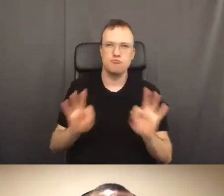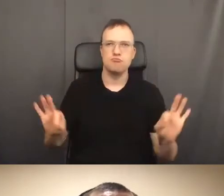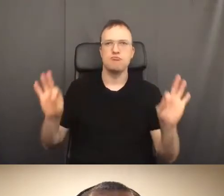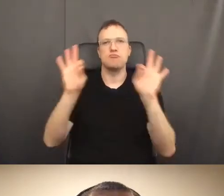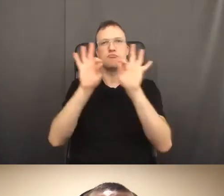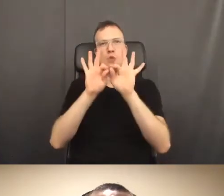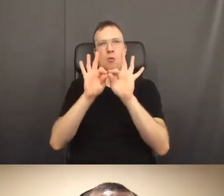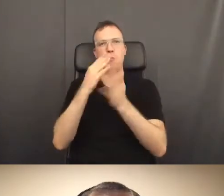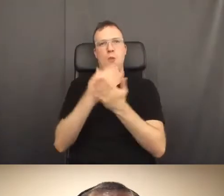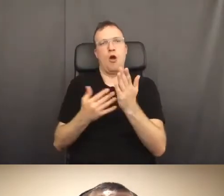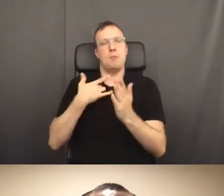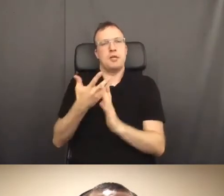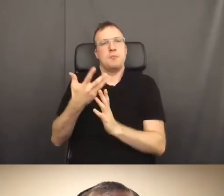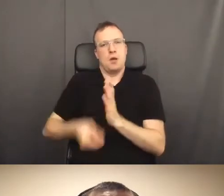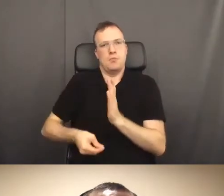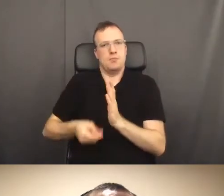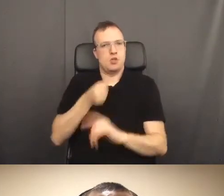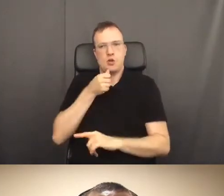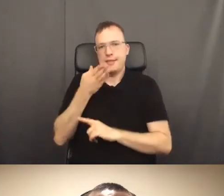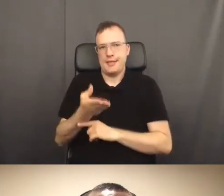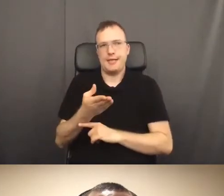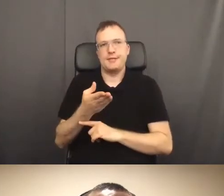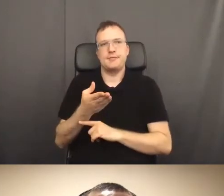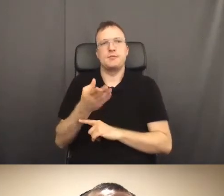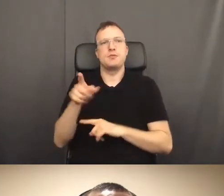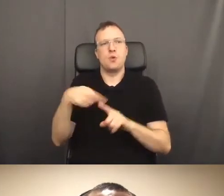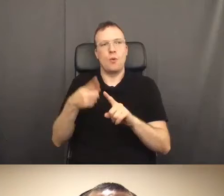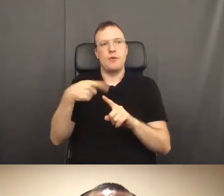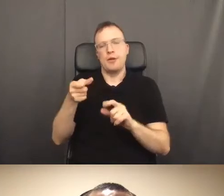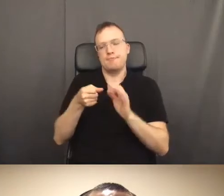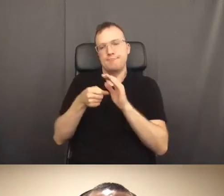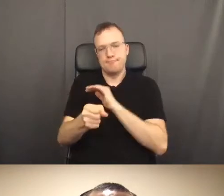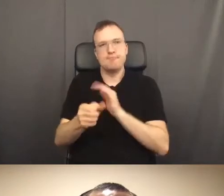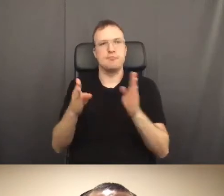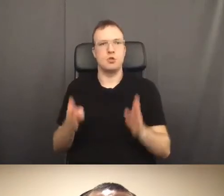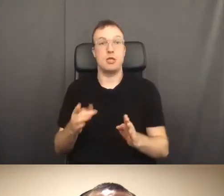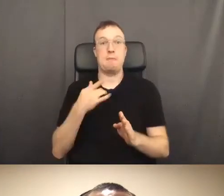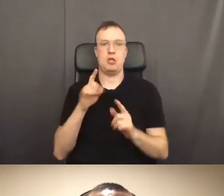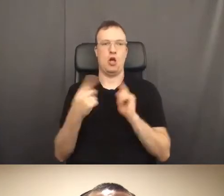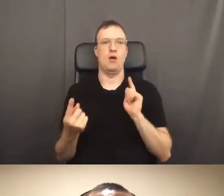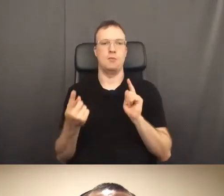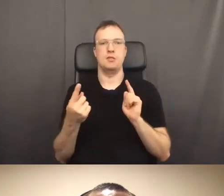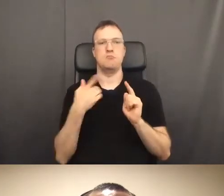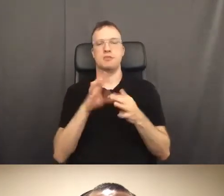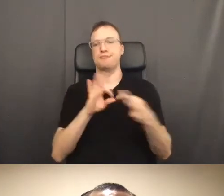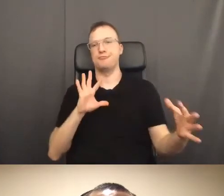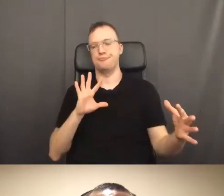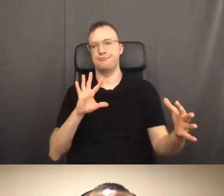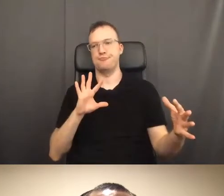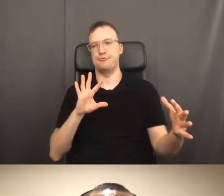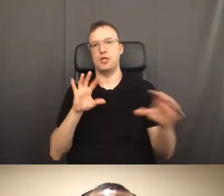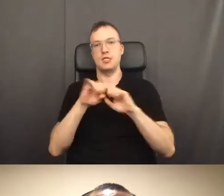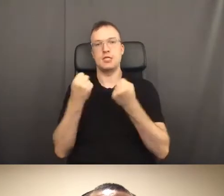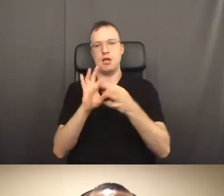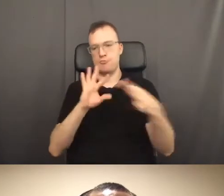that's missing in when we incarcerate someone, is it's actually the opposite. We disconnect them from society,